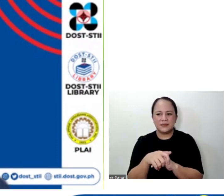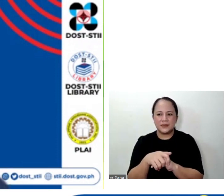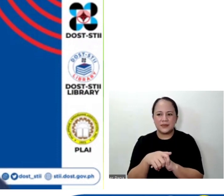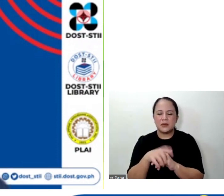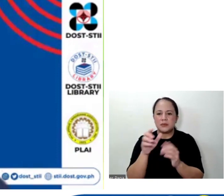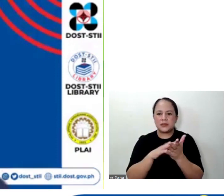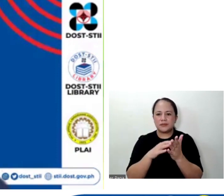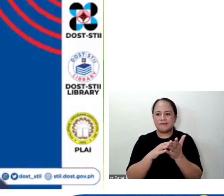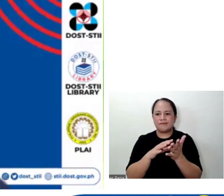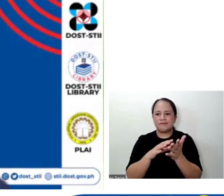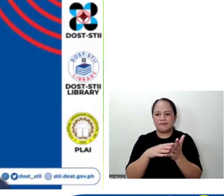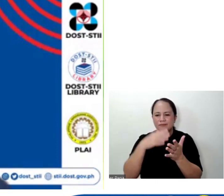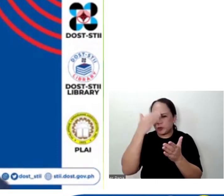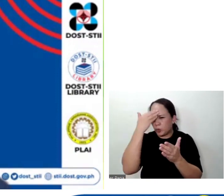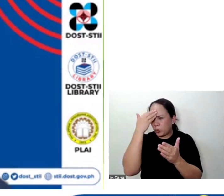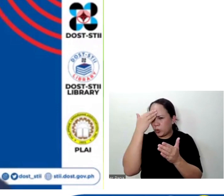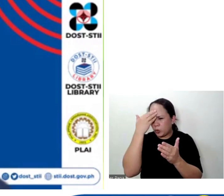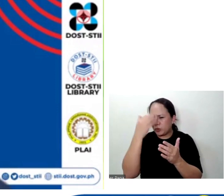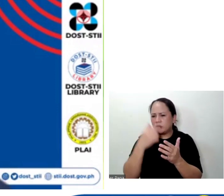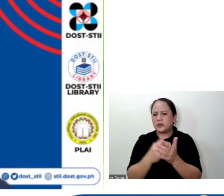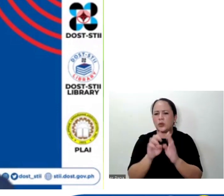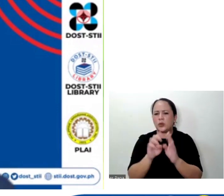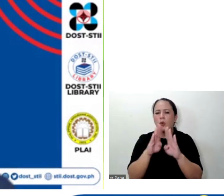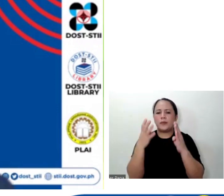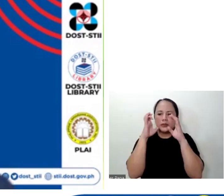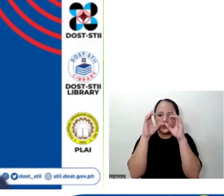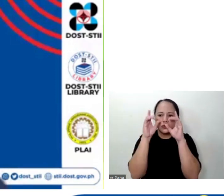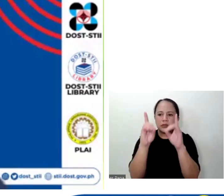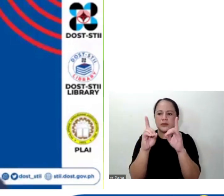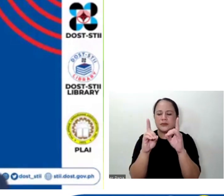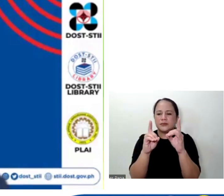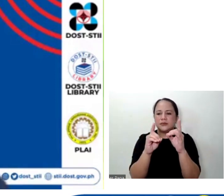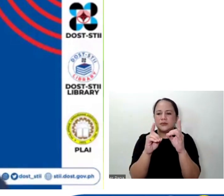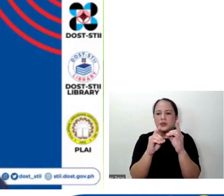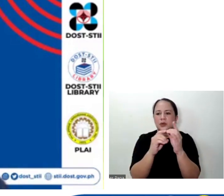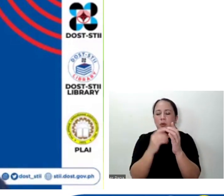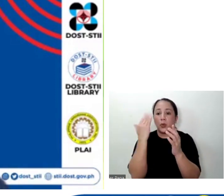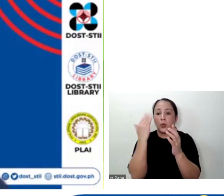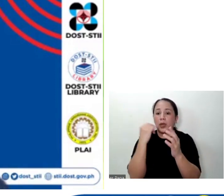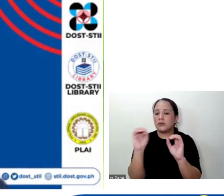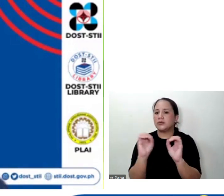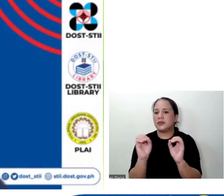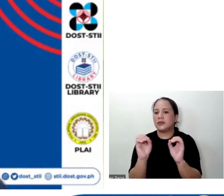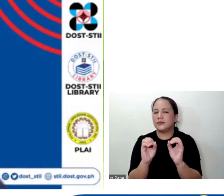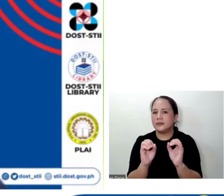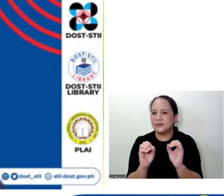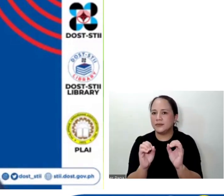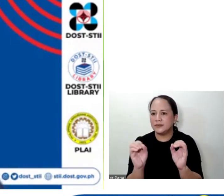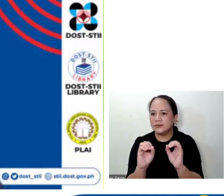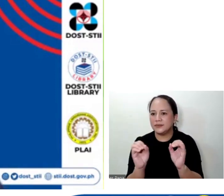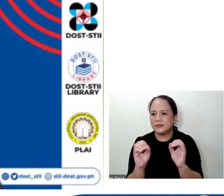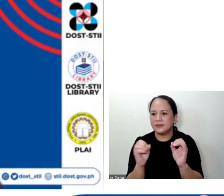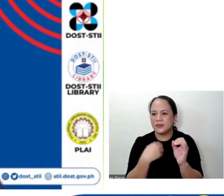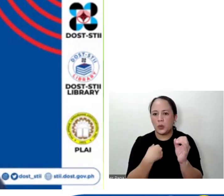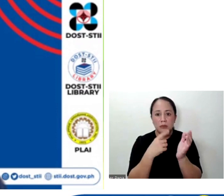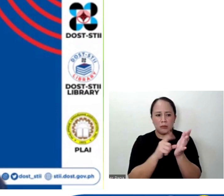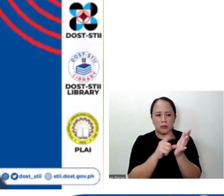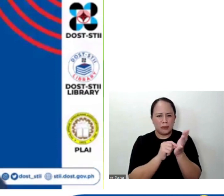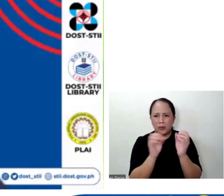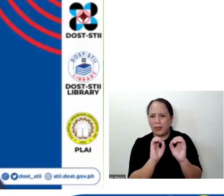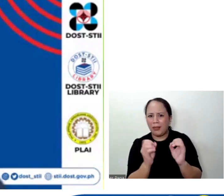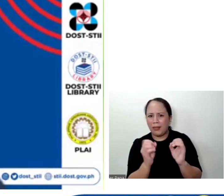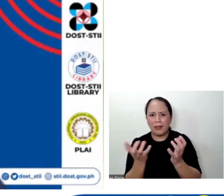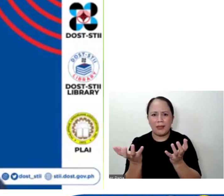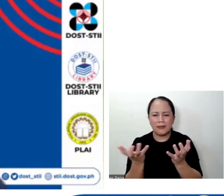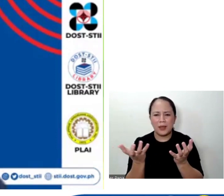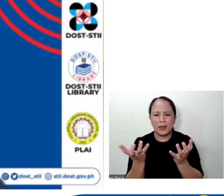about open educational publishing, because there are new ways now of publishing, okay? They have